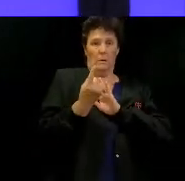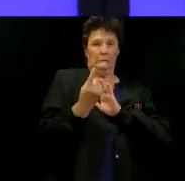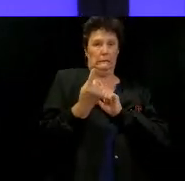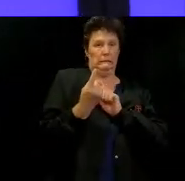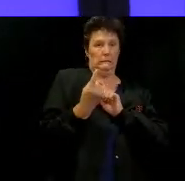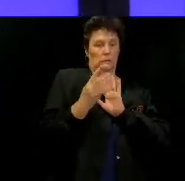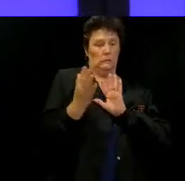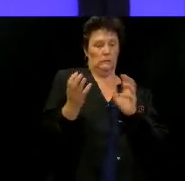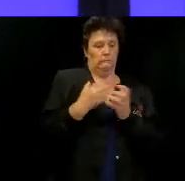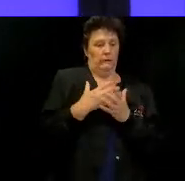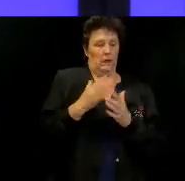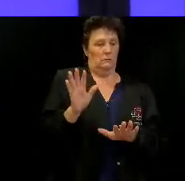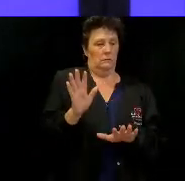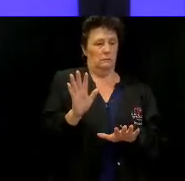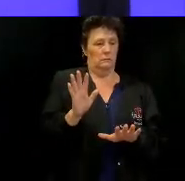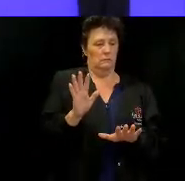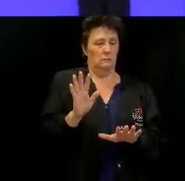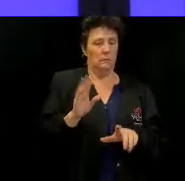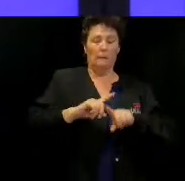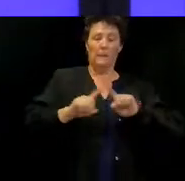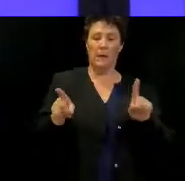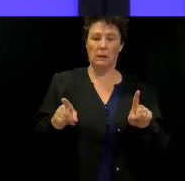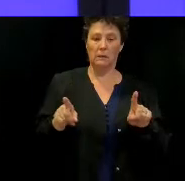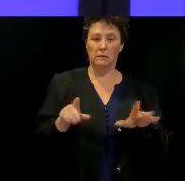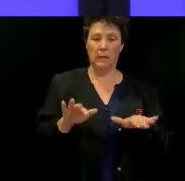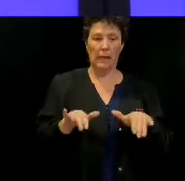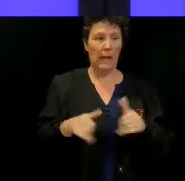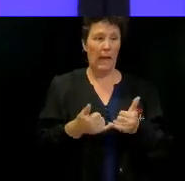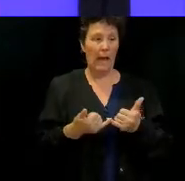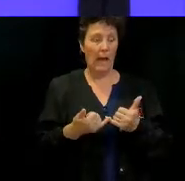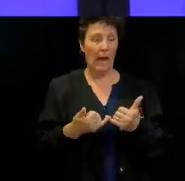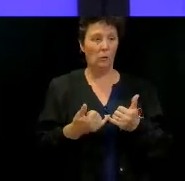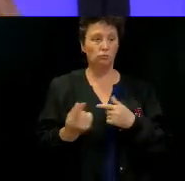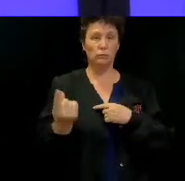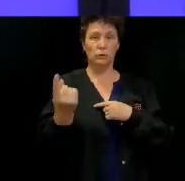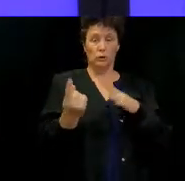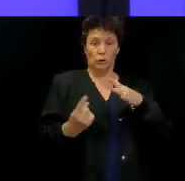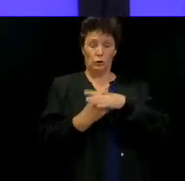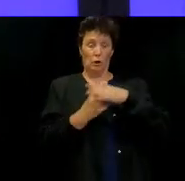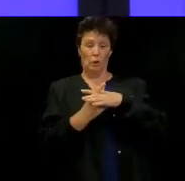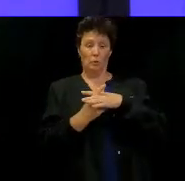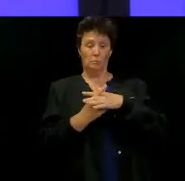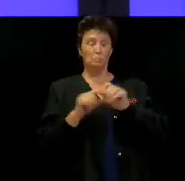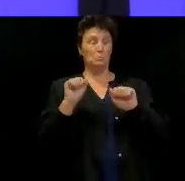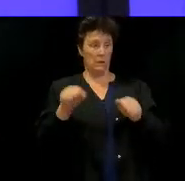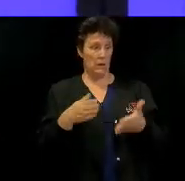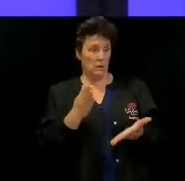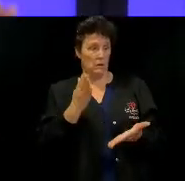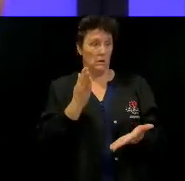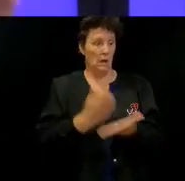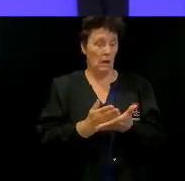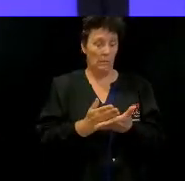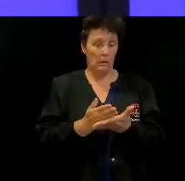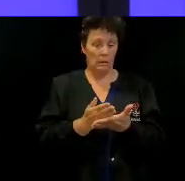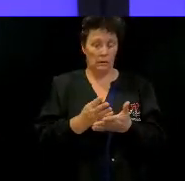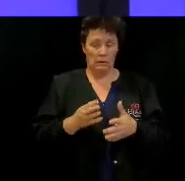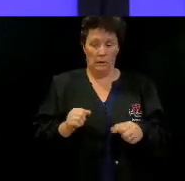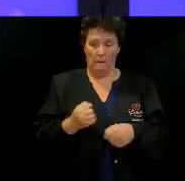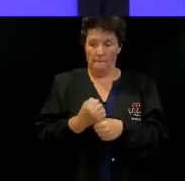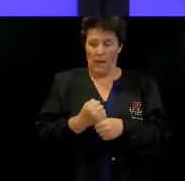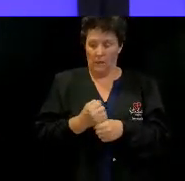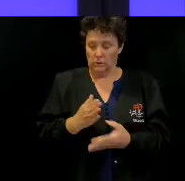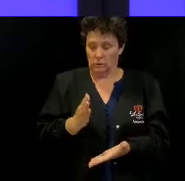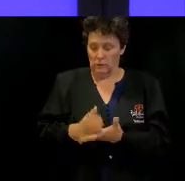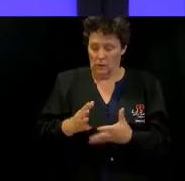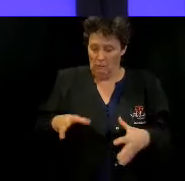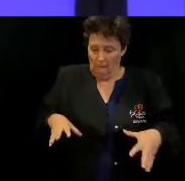right? And however it presents itself, fear has the ability to shut us down and paralyze us.